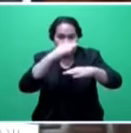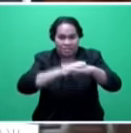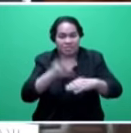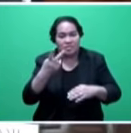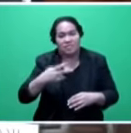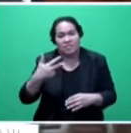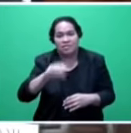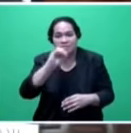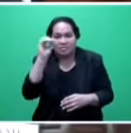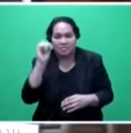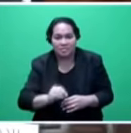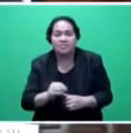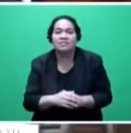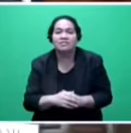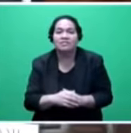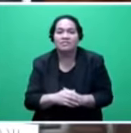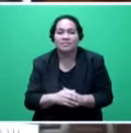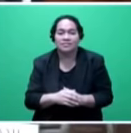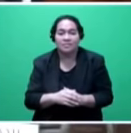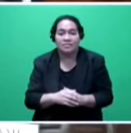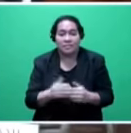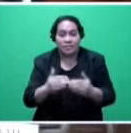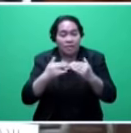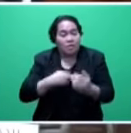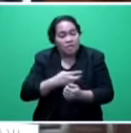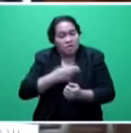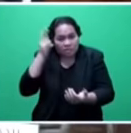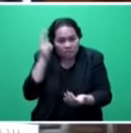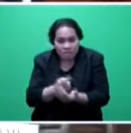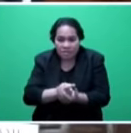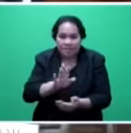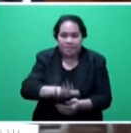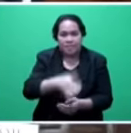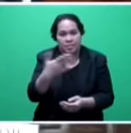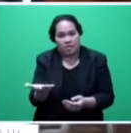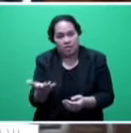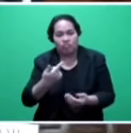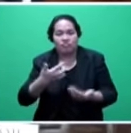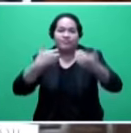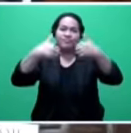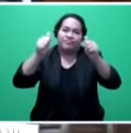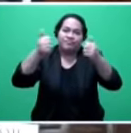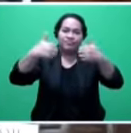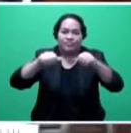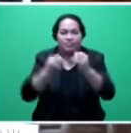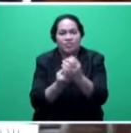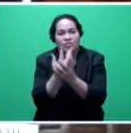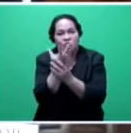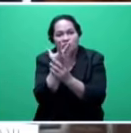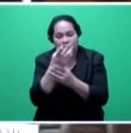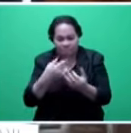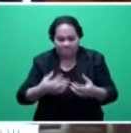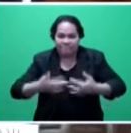28.7%. Mr. Speaker, sir, we really need a miracle to achieve the growth forecast figure